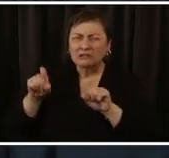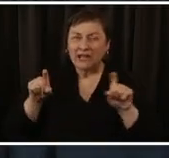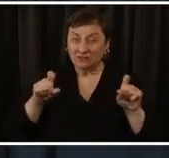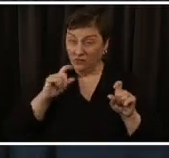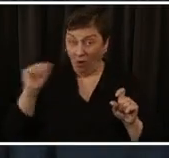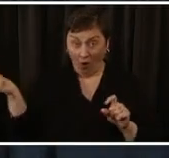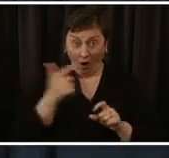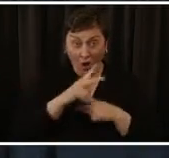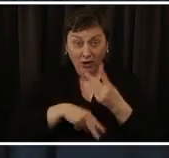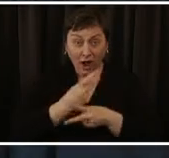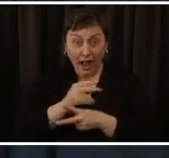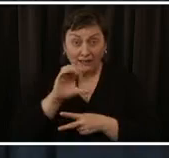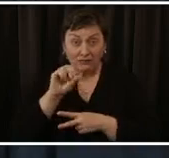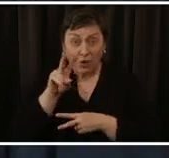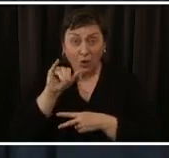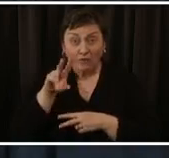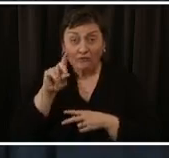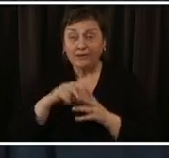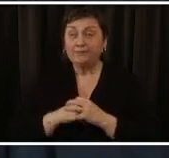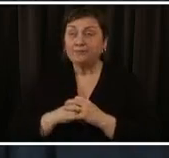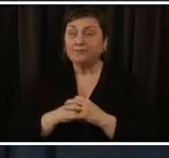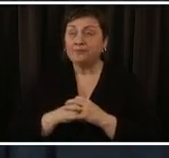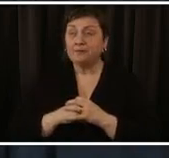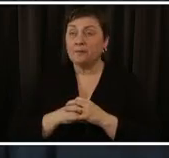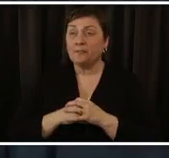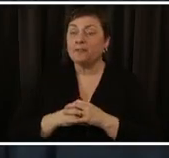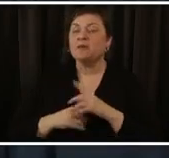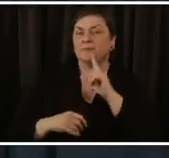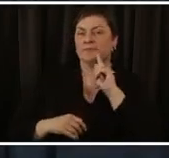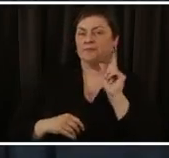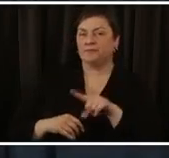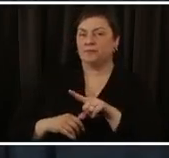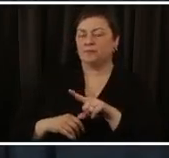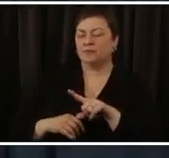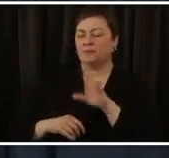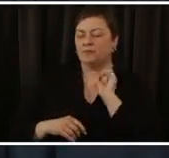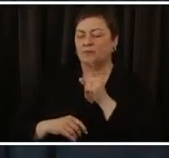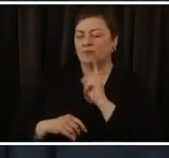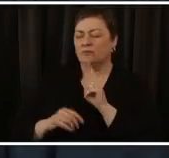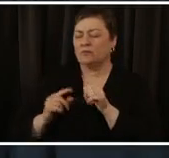So to your first question, sorry, can you remind me of your first question?